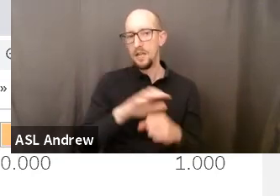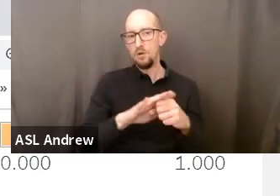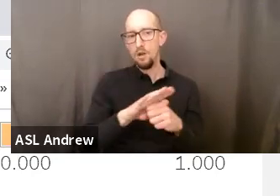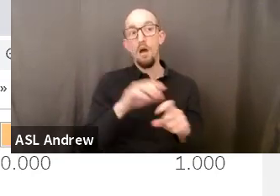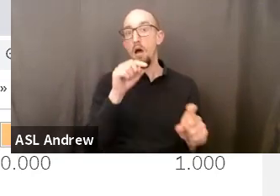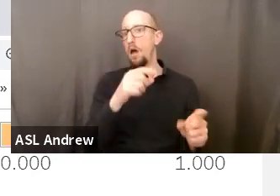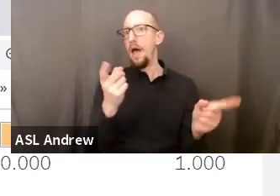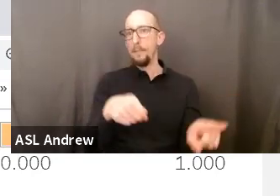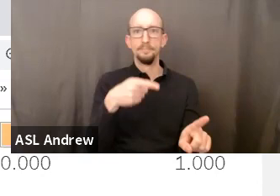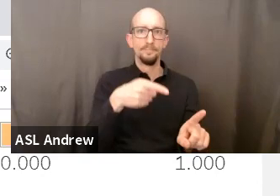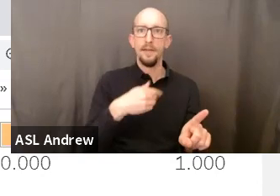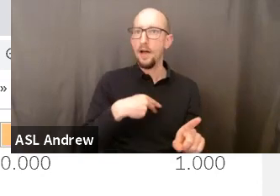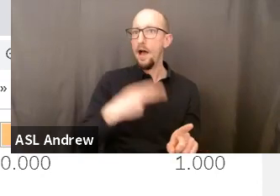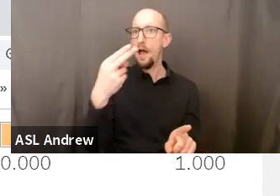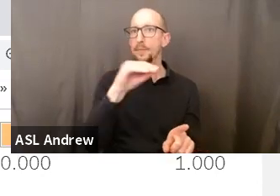of